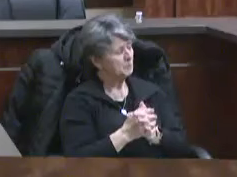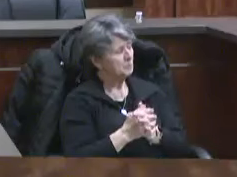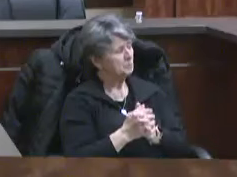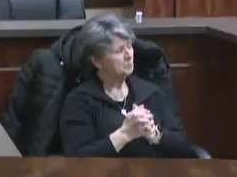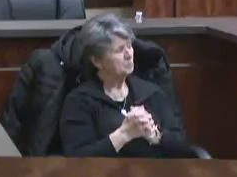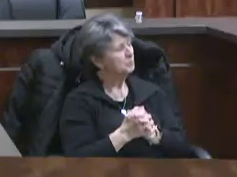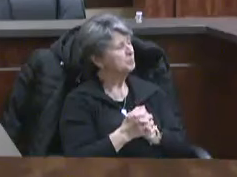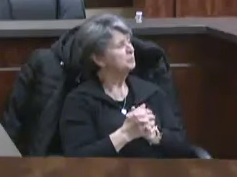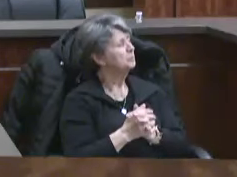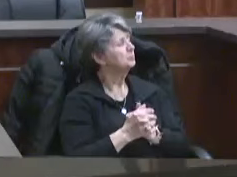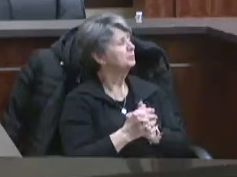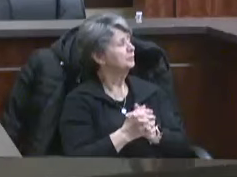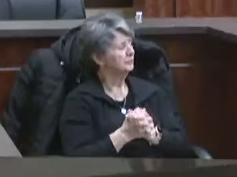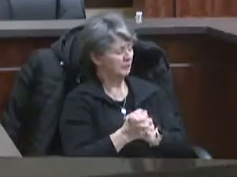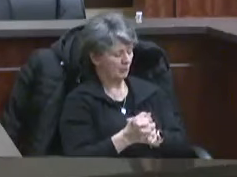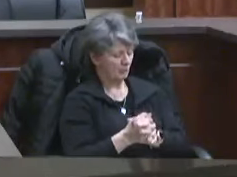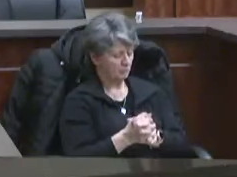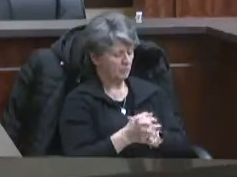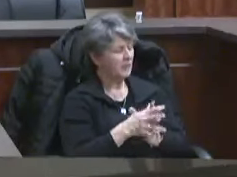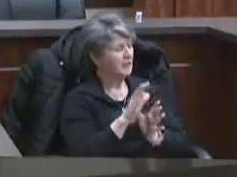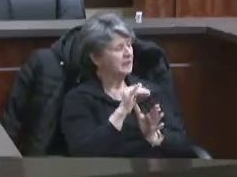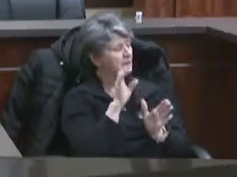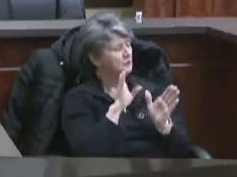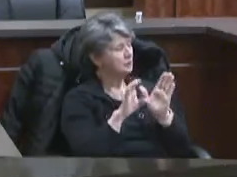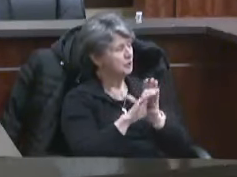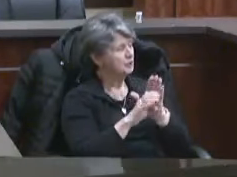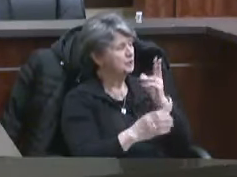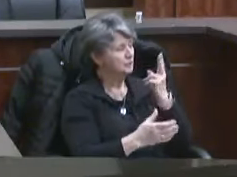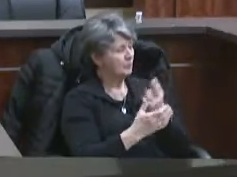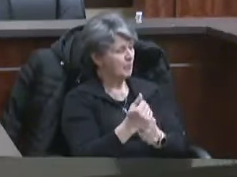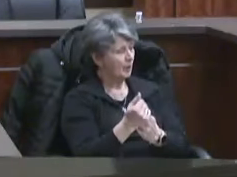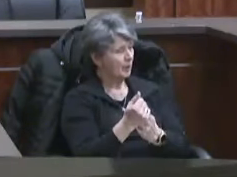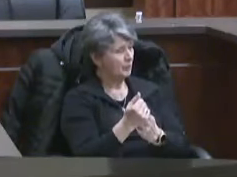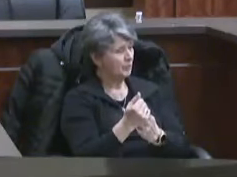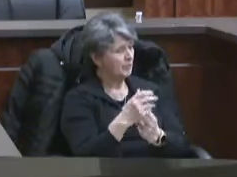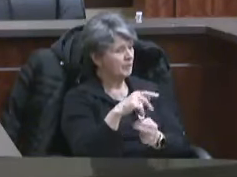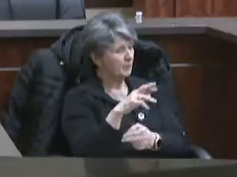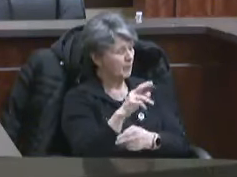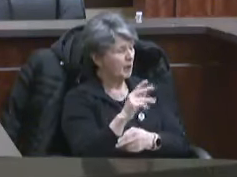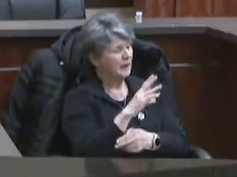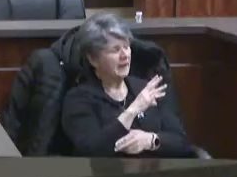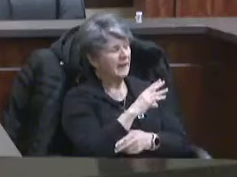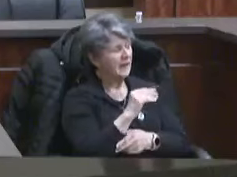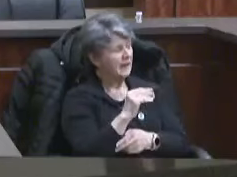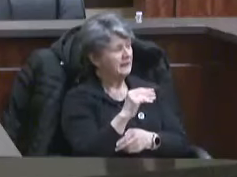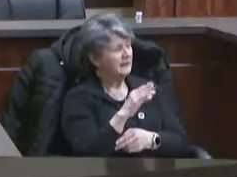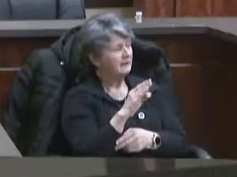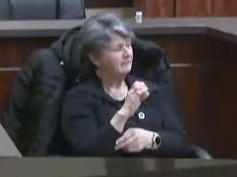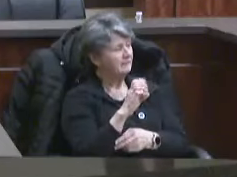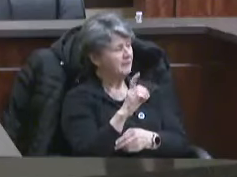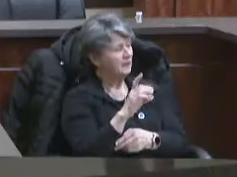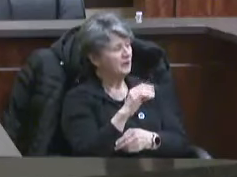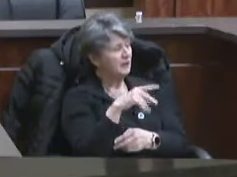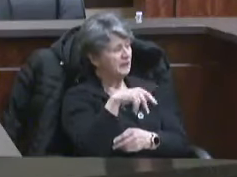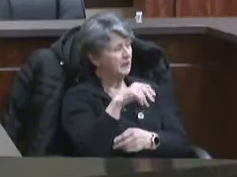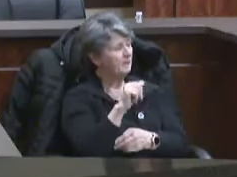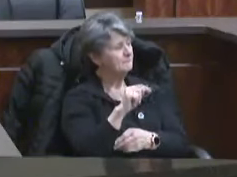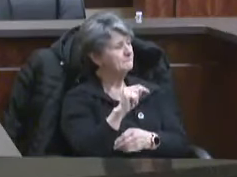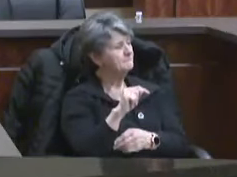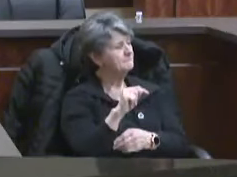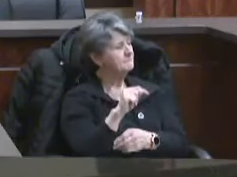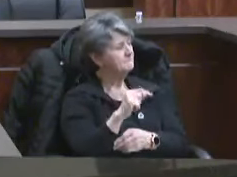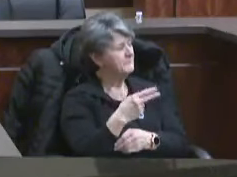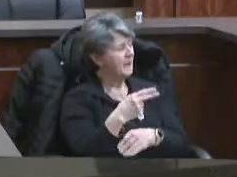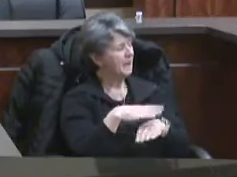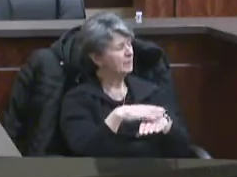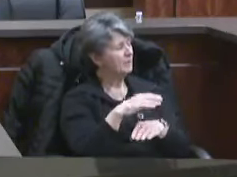So these are photos both from Emancipation Park and from the path that is on the